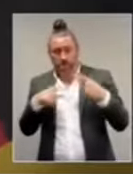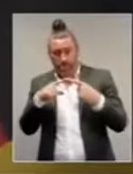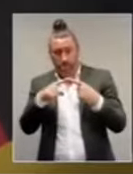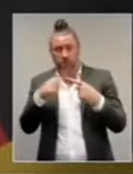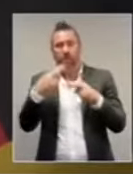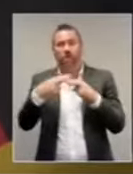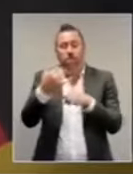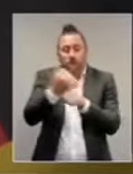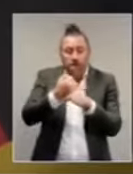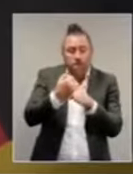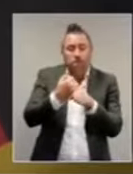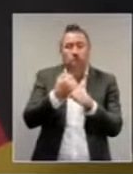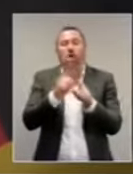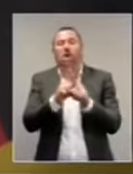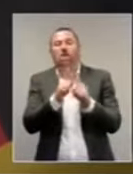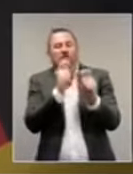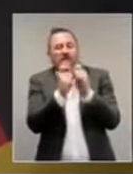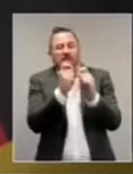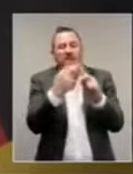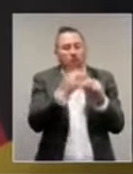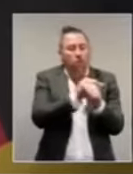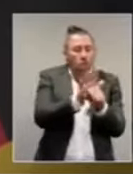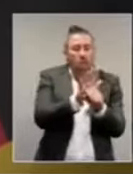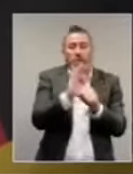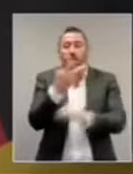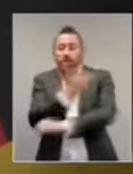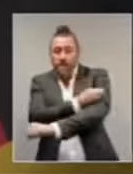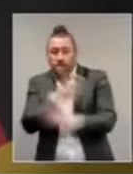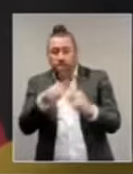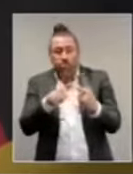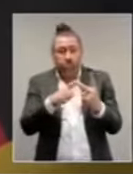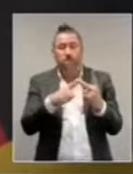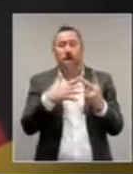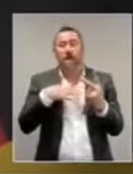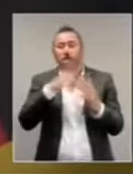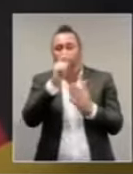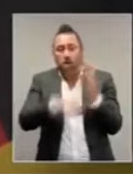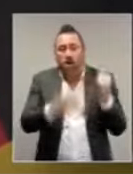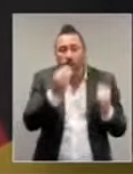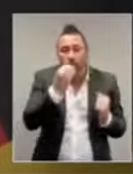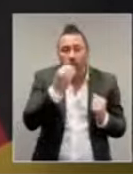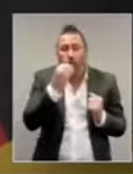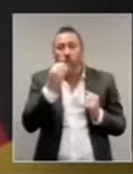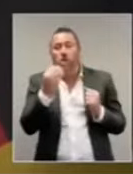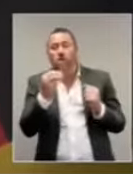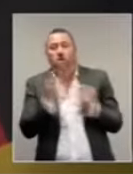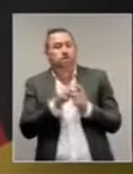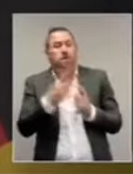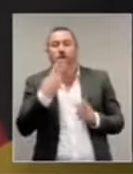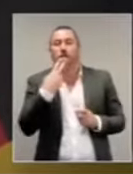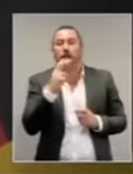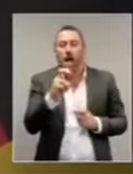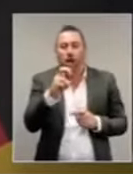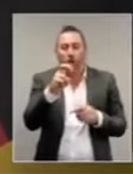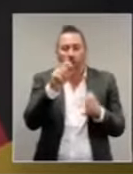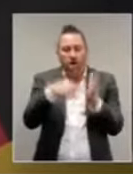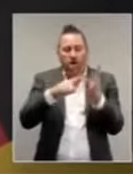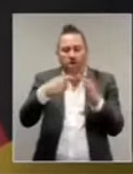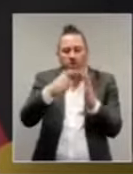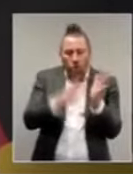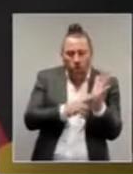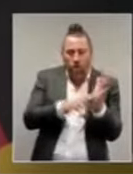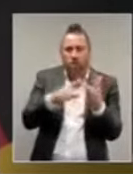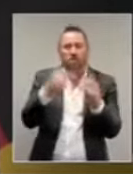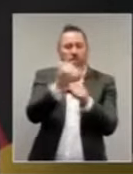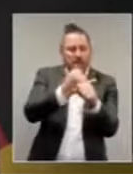covid testing or vaccination for essential goods and services like groceries power tokens medications to provide care and